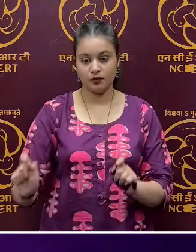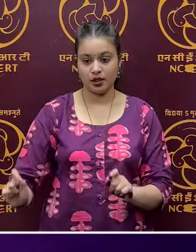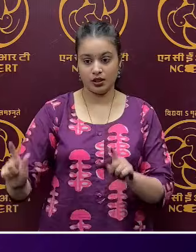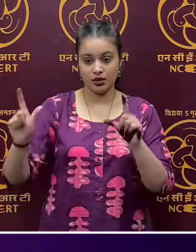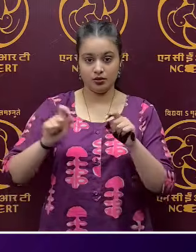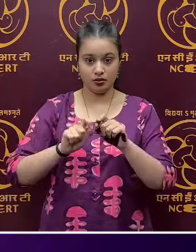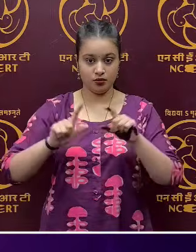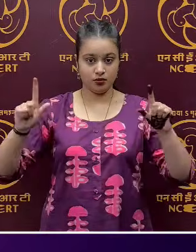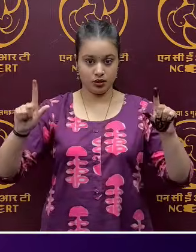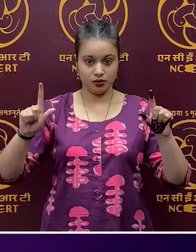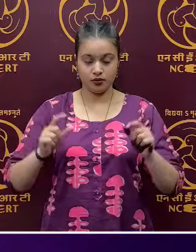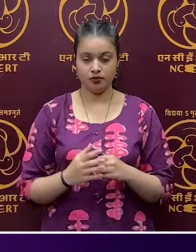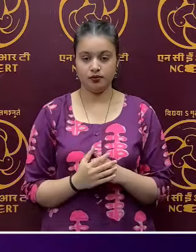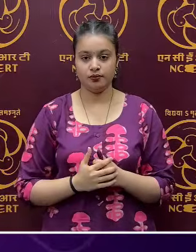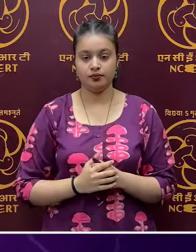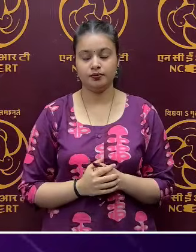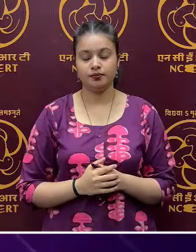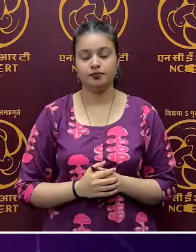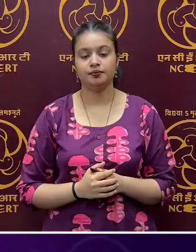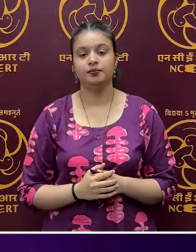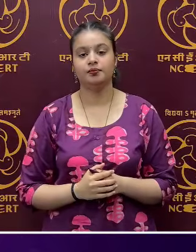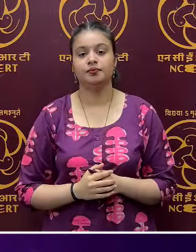for.